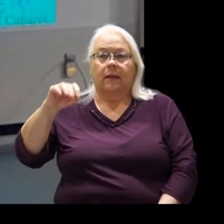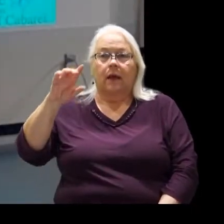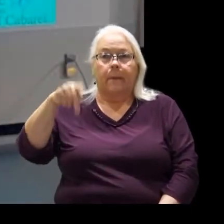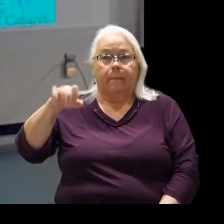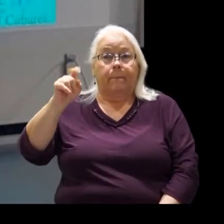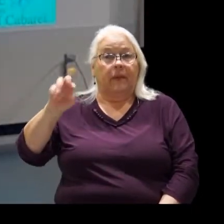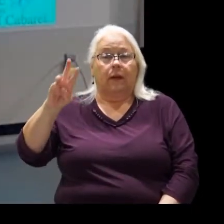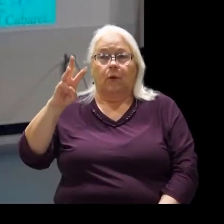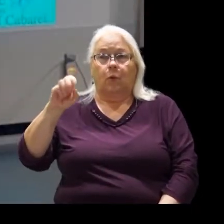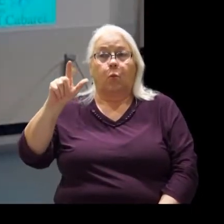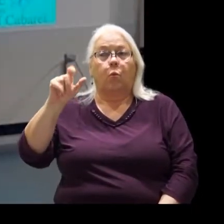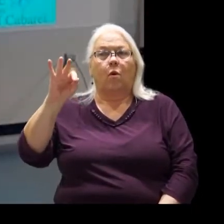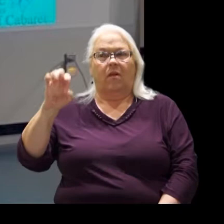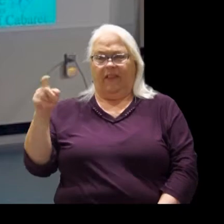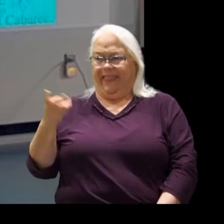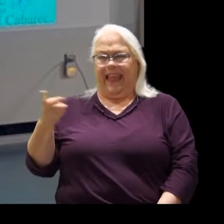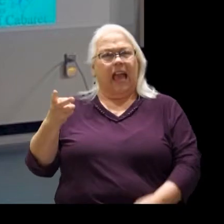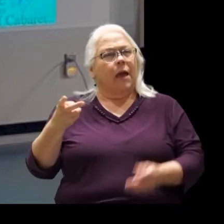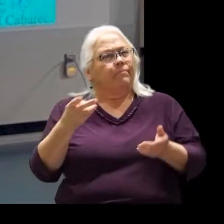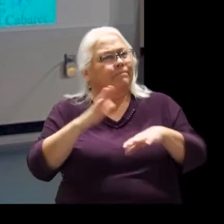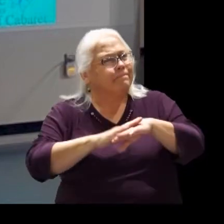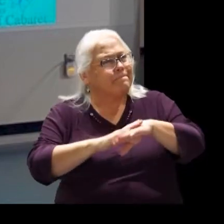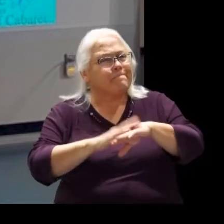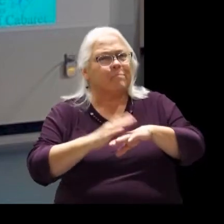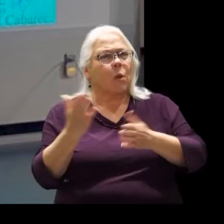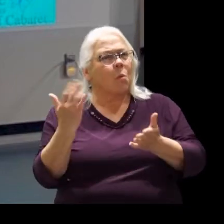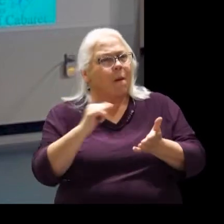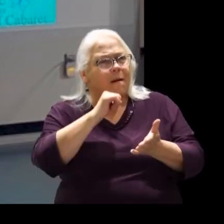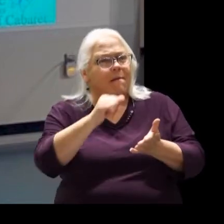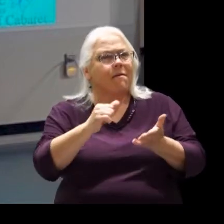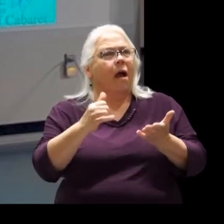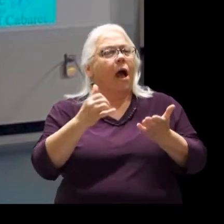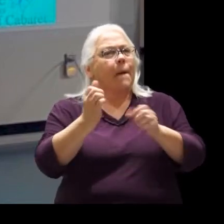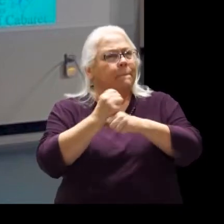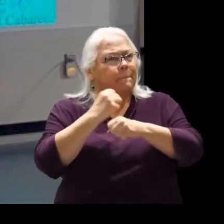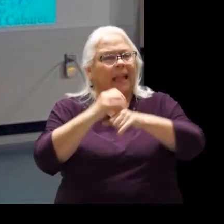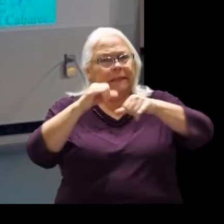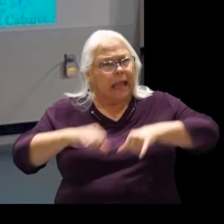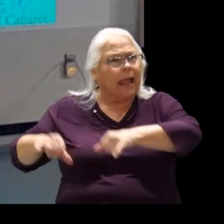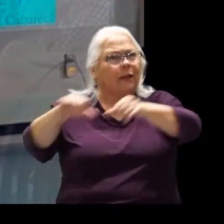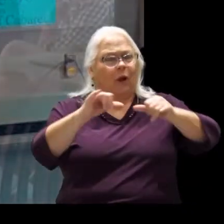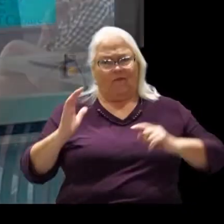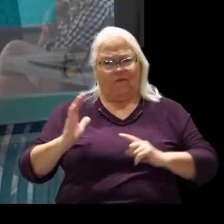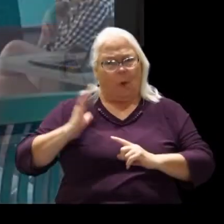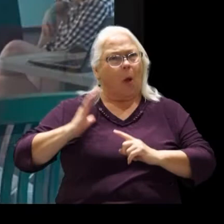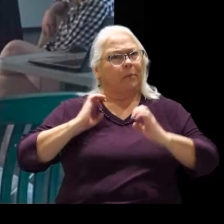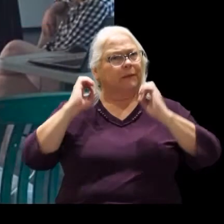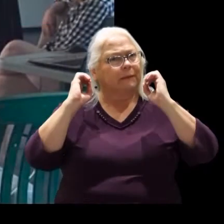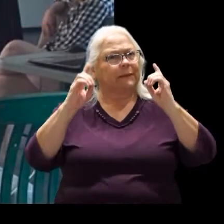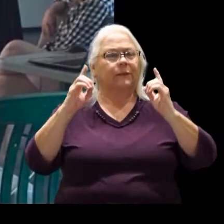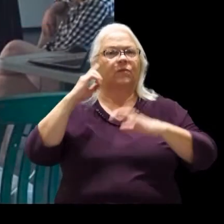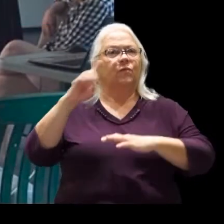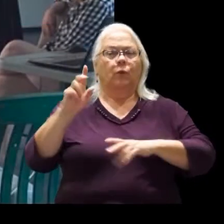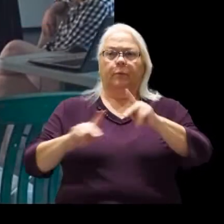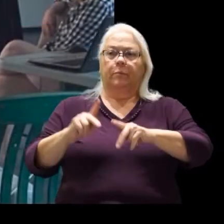to look at formalizing the training that we've always done and making something that was standardized to us so that everybody coming through our doors